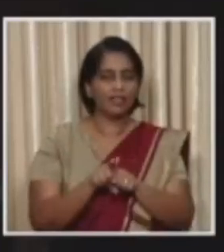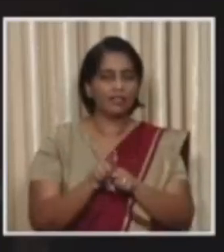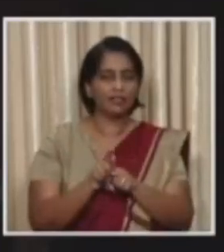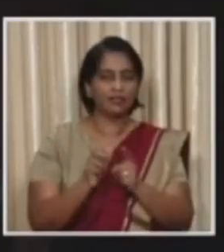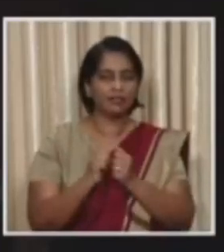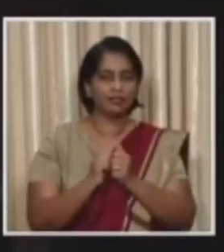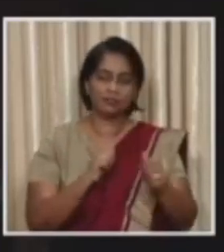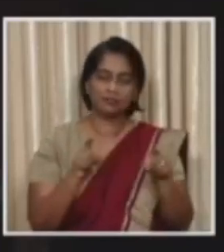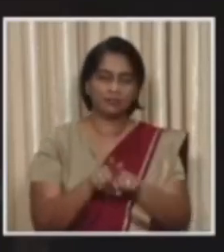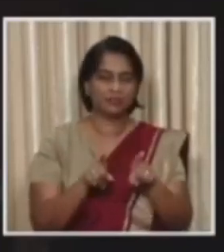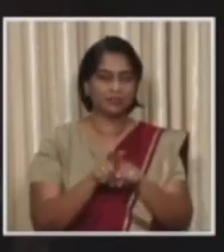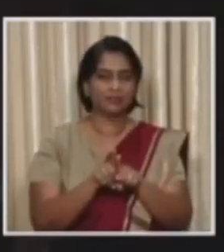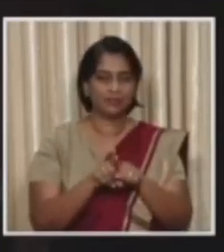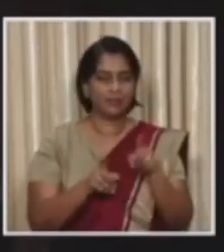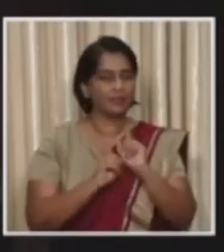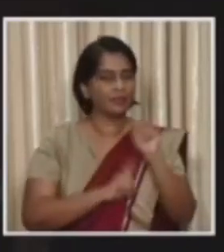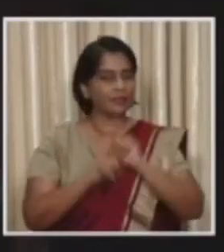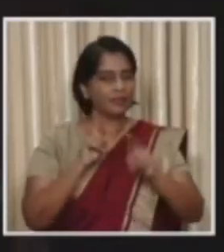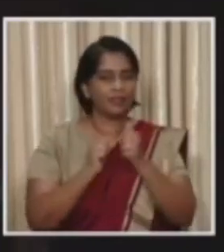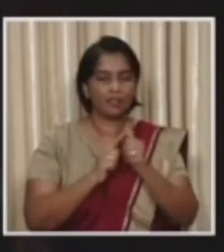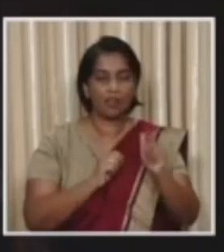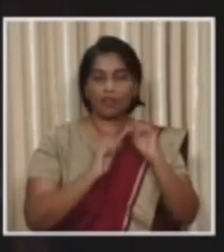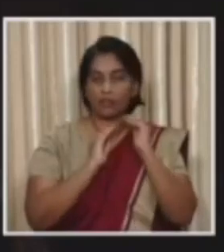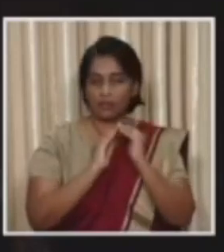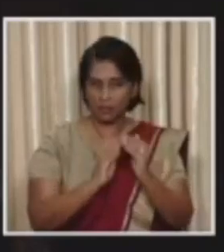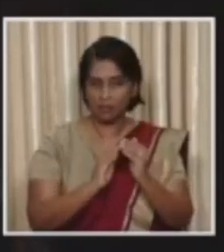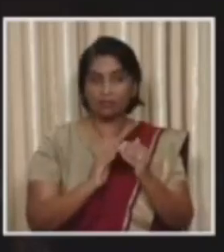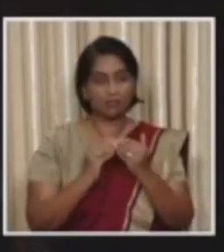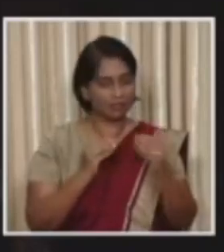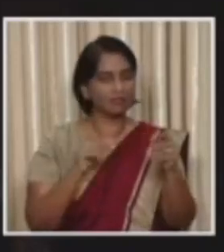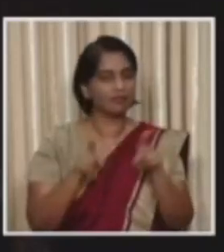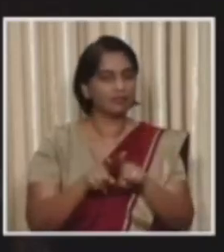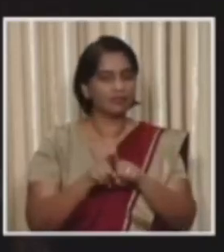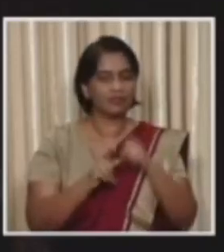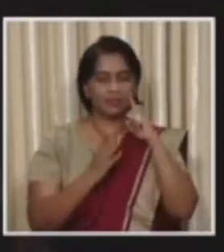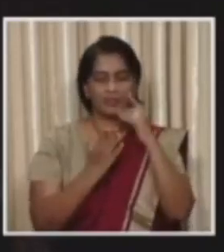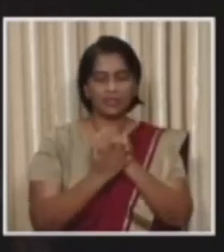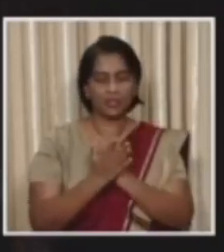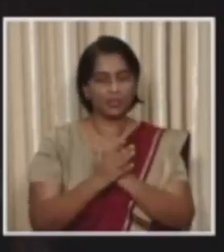office, parliamentary office, one, need to be independent, as we explained that and define that,